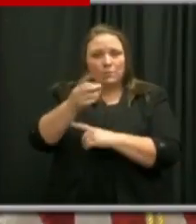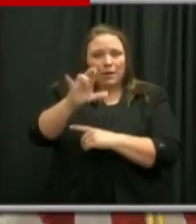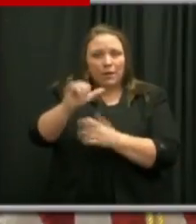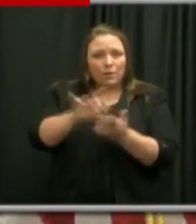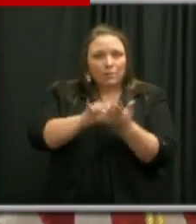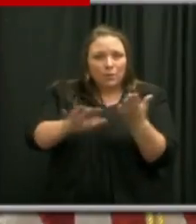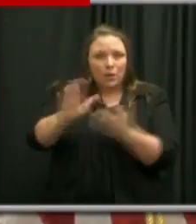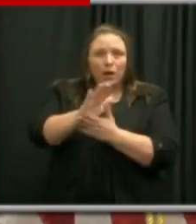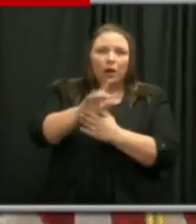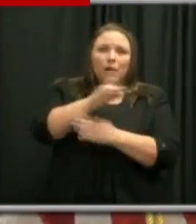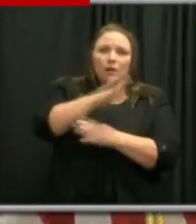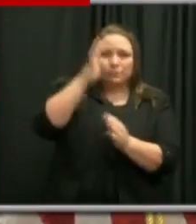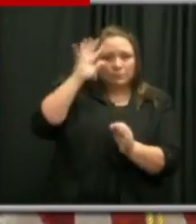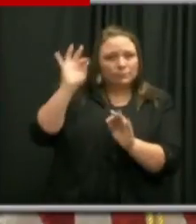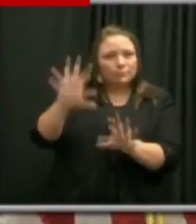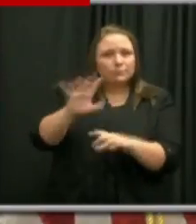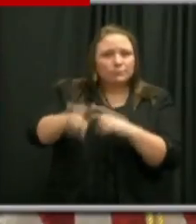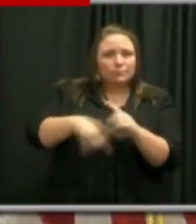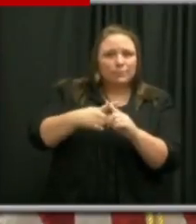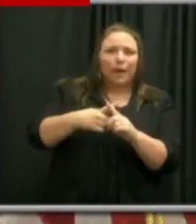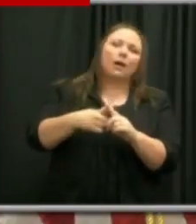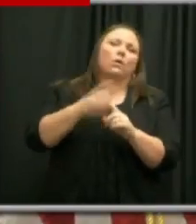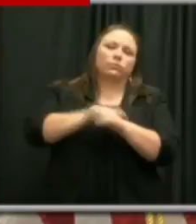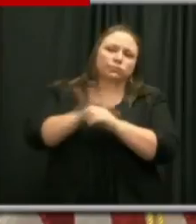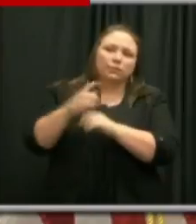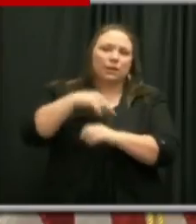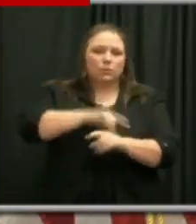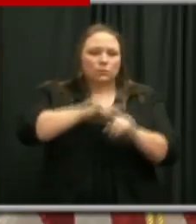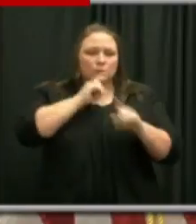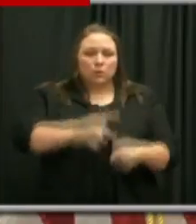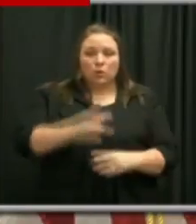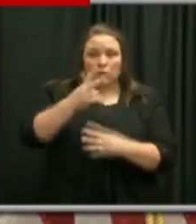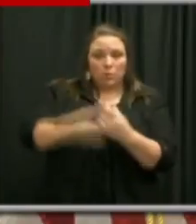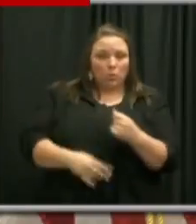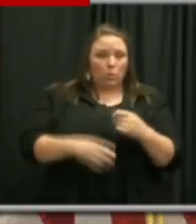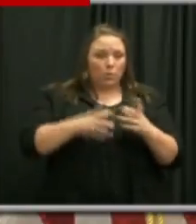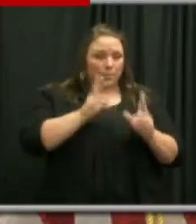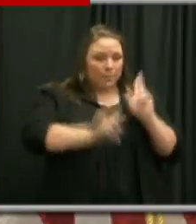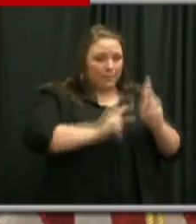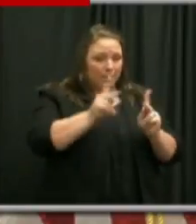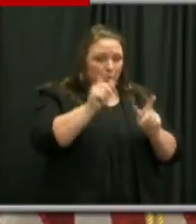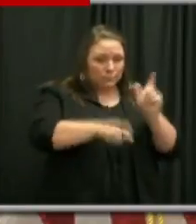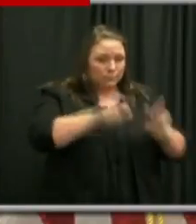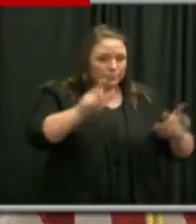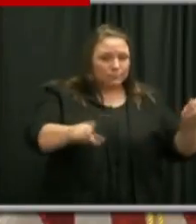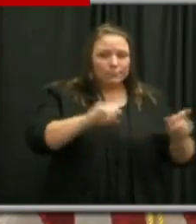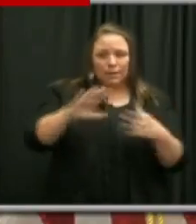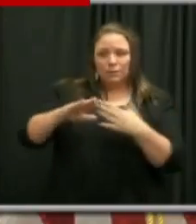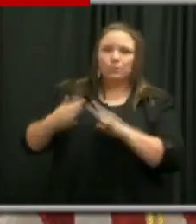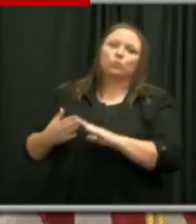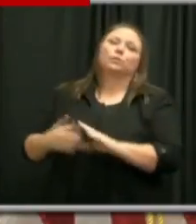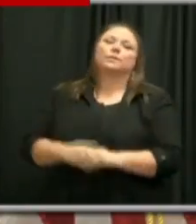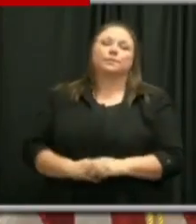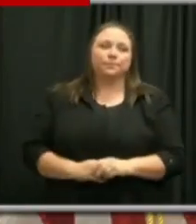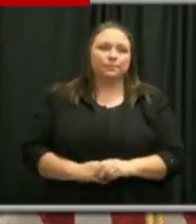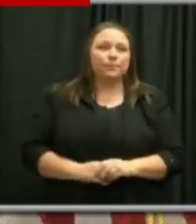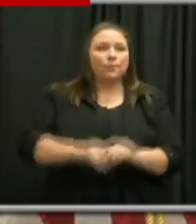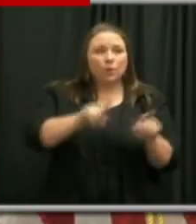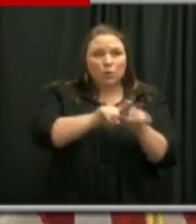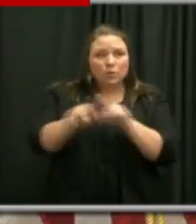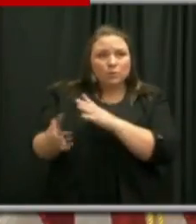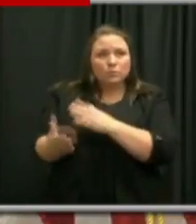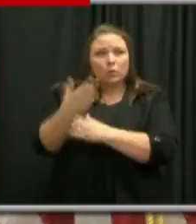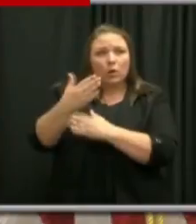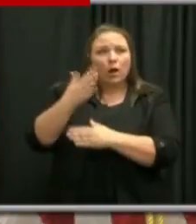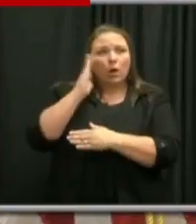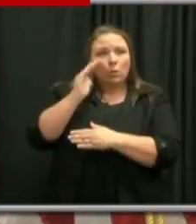the coronavirus and our response, both as individuals and as a community. And this morning, I also want to announce a